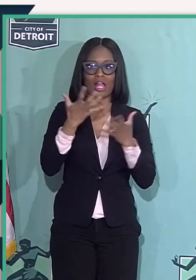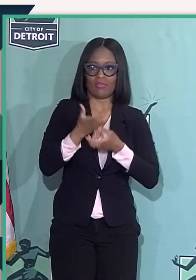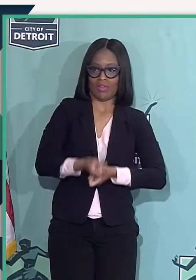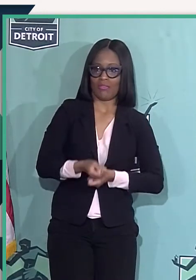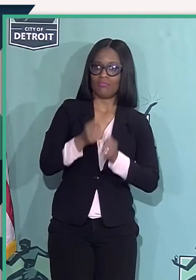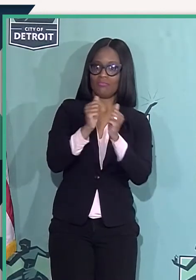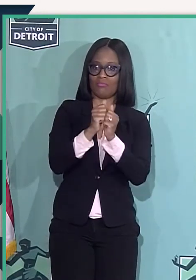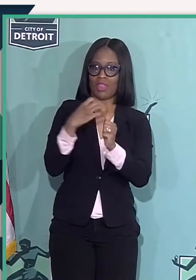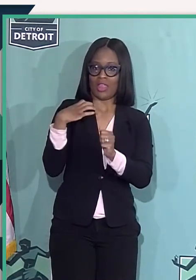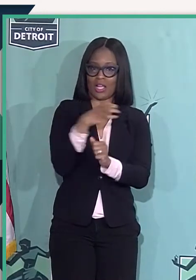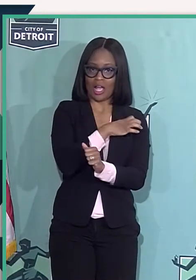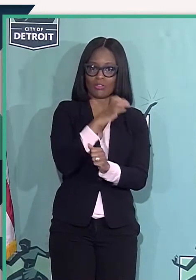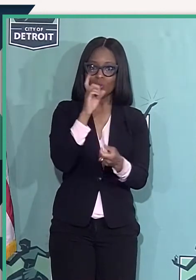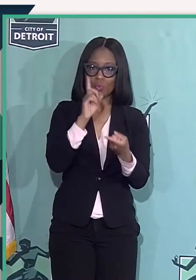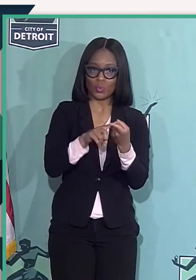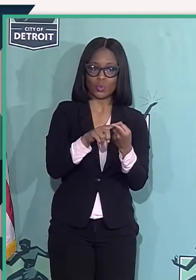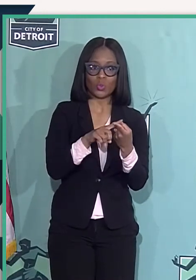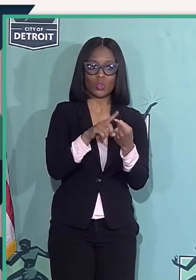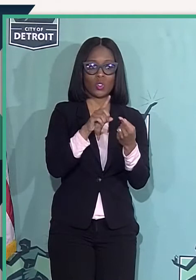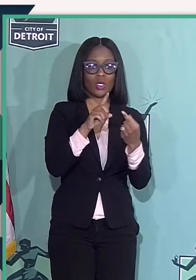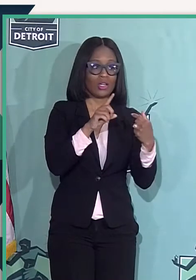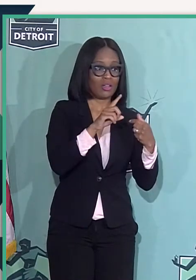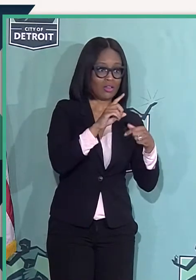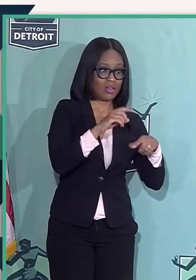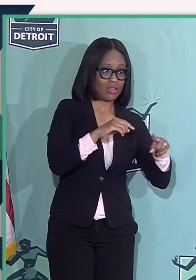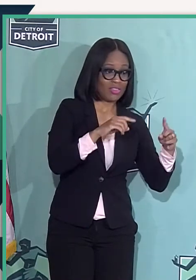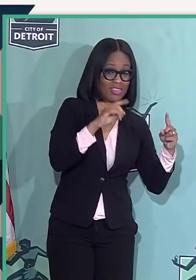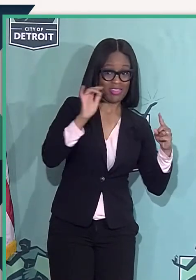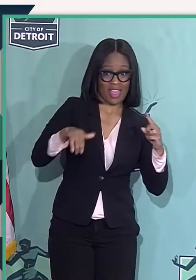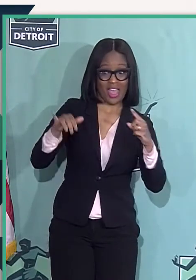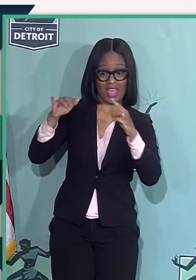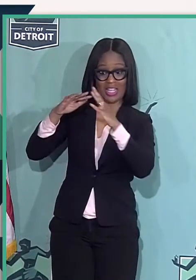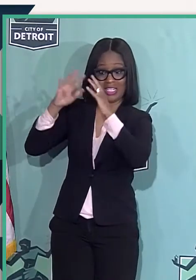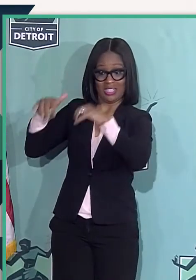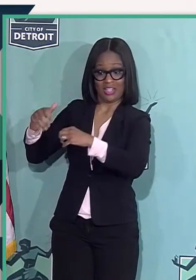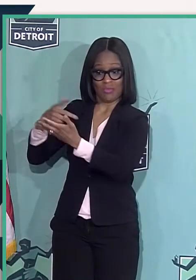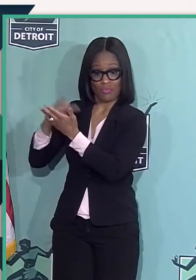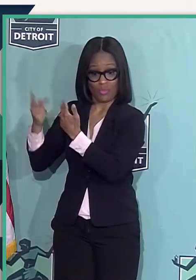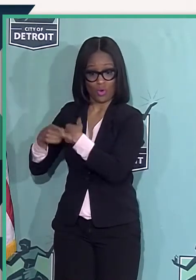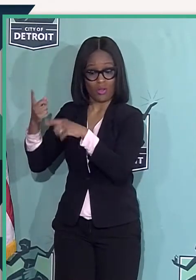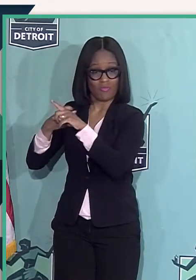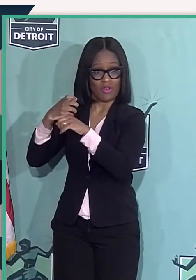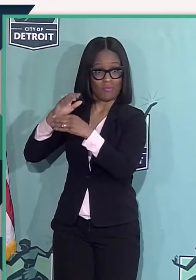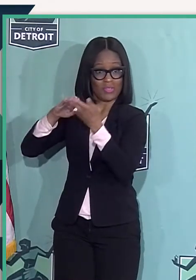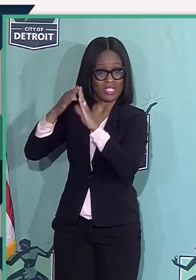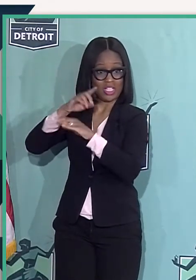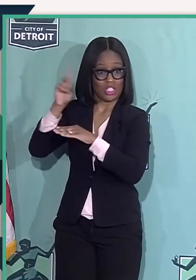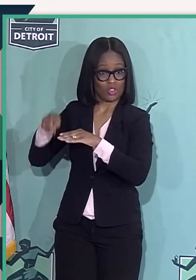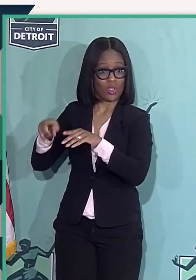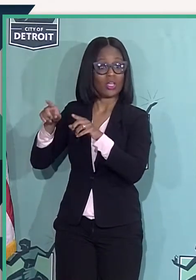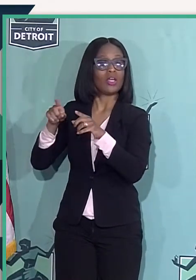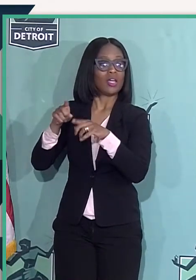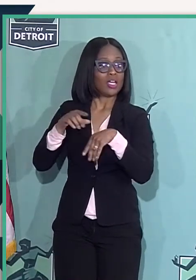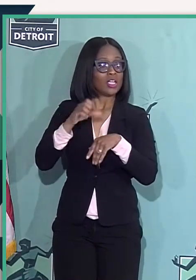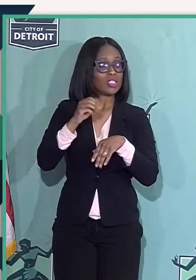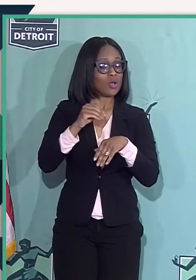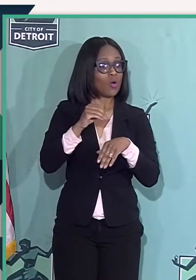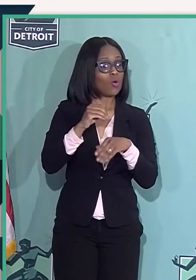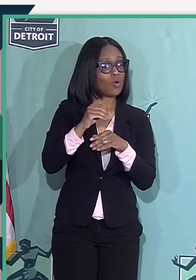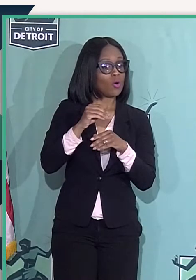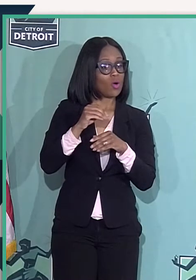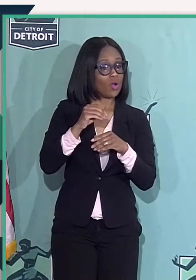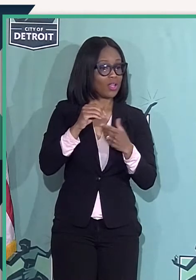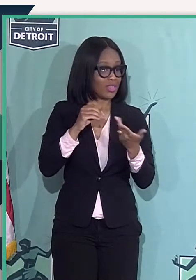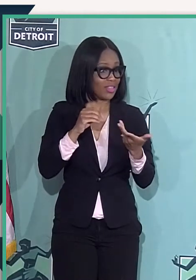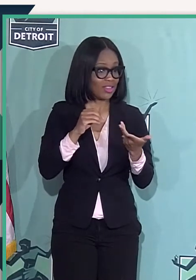council toward Lawan Counts, who will be running the demolition program out of the city of Detroit. as it's transitioned out of the land bank,